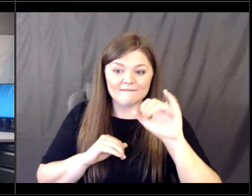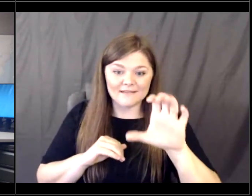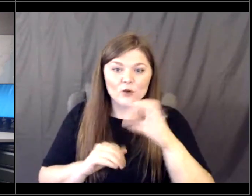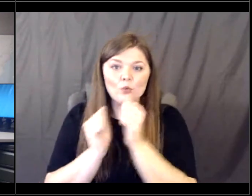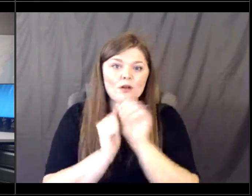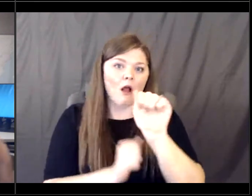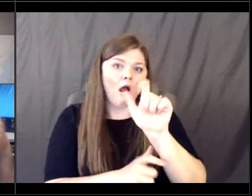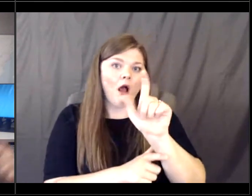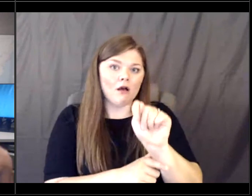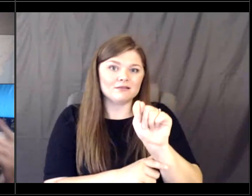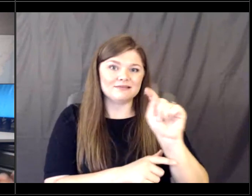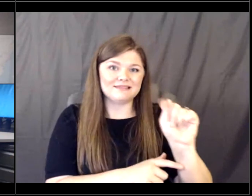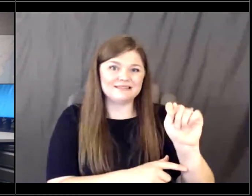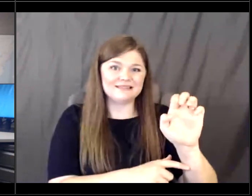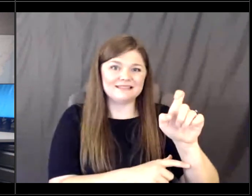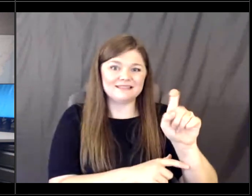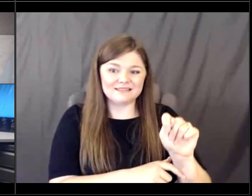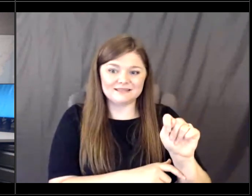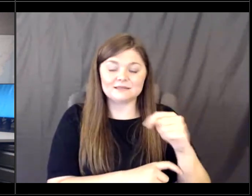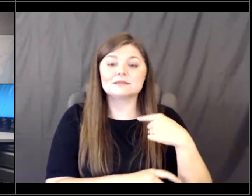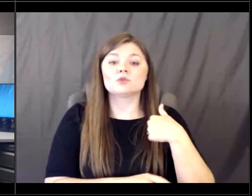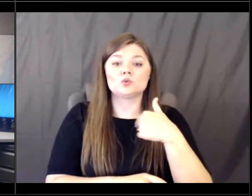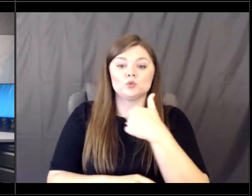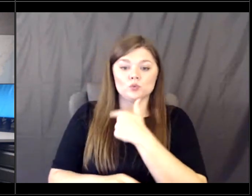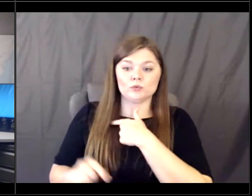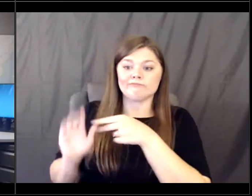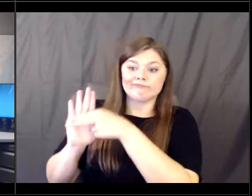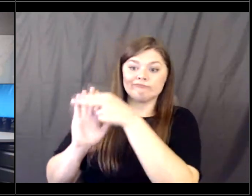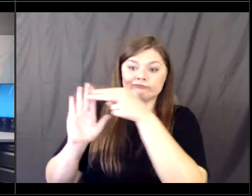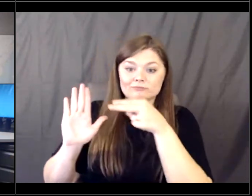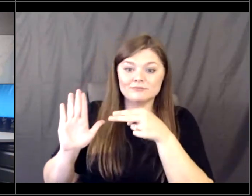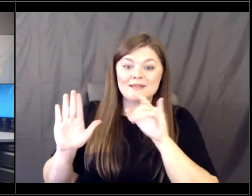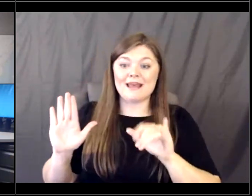graphics, we have to think to do that, and that's something that you have to manually